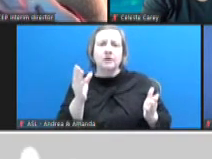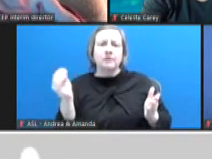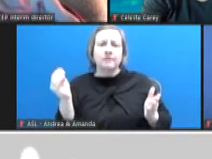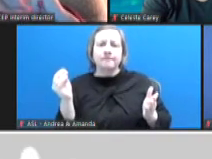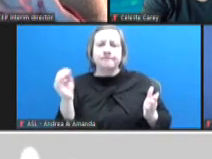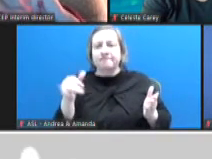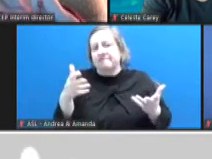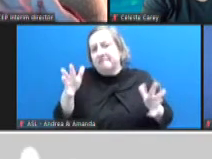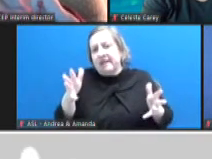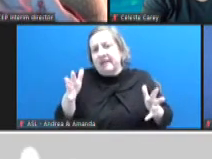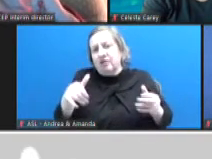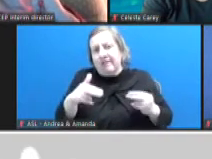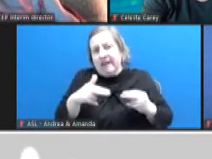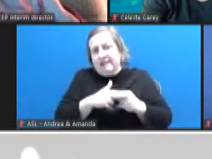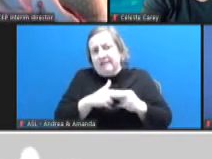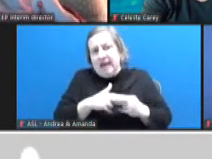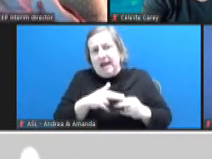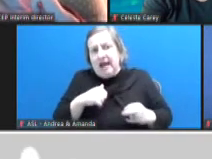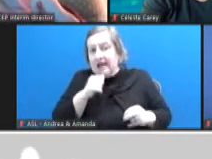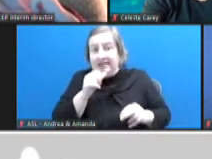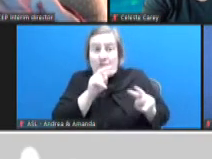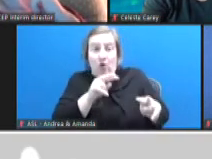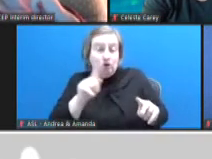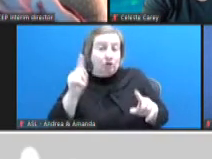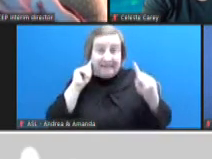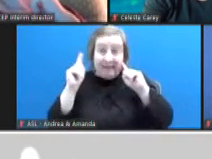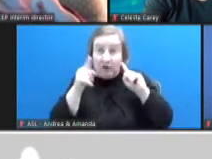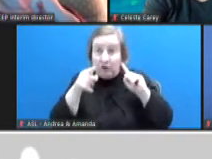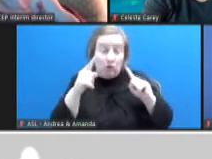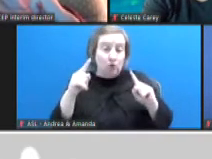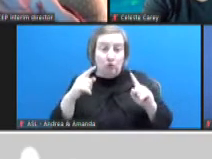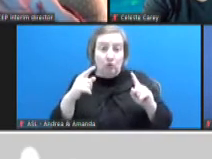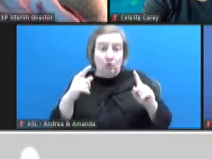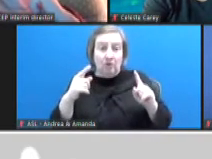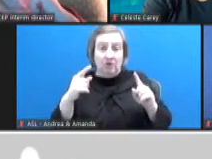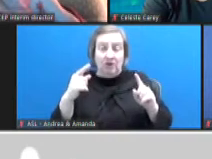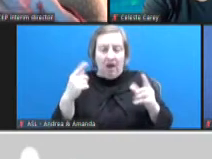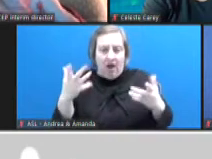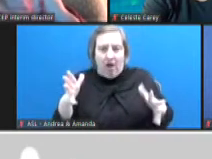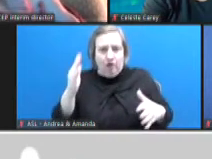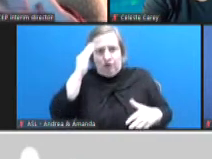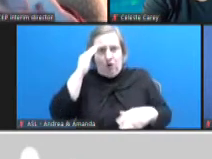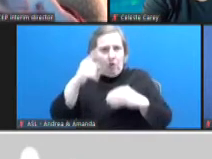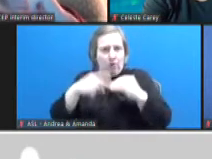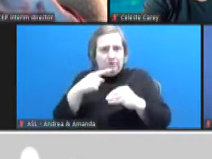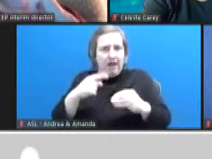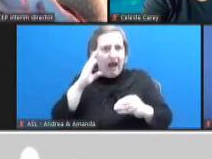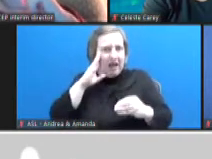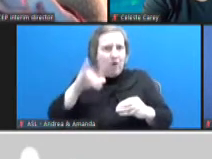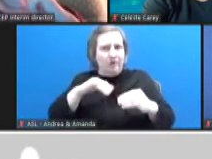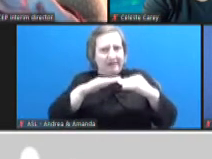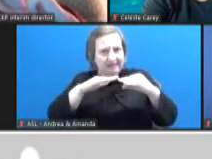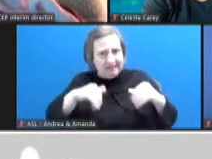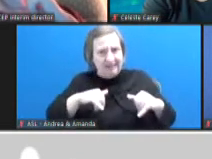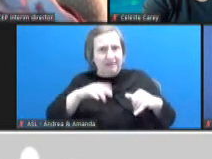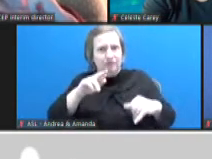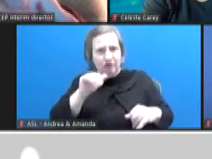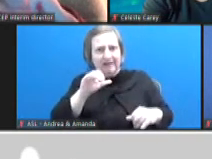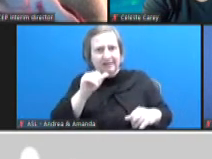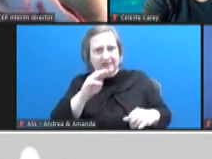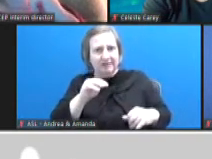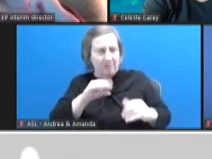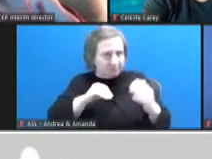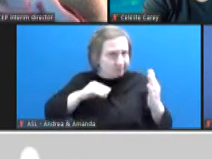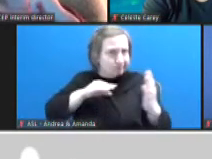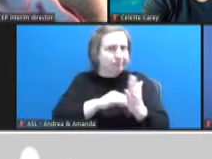That's all that slide was. I didn't even watch it. Just hearing you guys, I already know what it's about. I know that it's systematically racism and it's directed towards